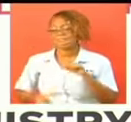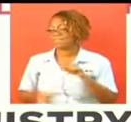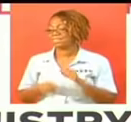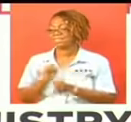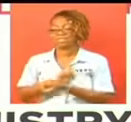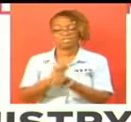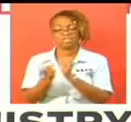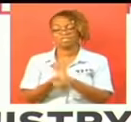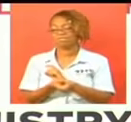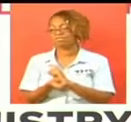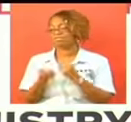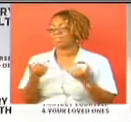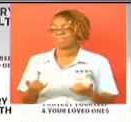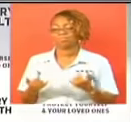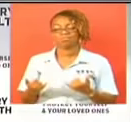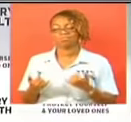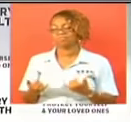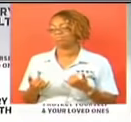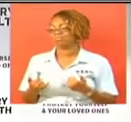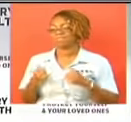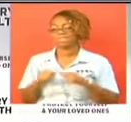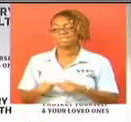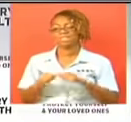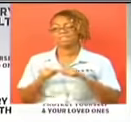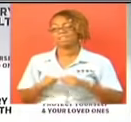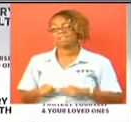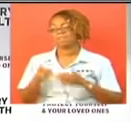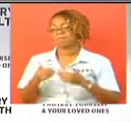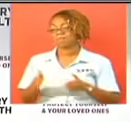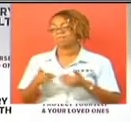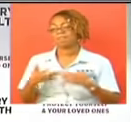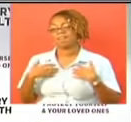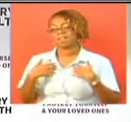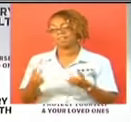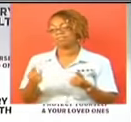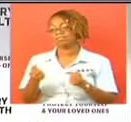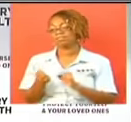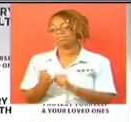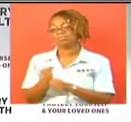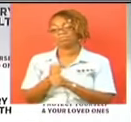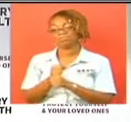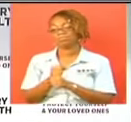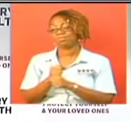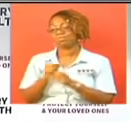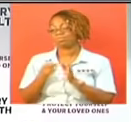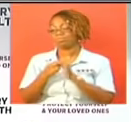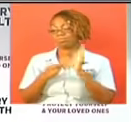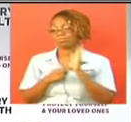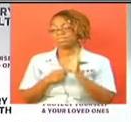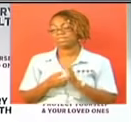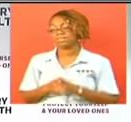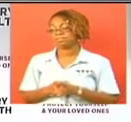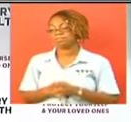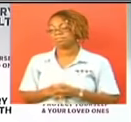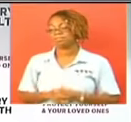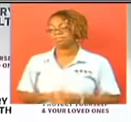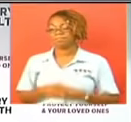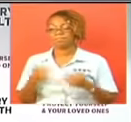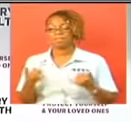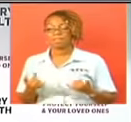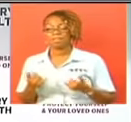observed. Thank you, Dr. Hines. We now go to the Newsday for your follow-up question.